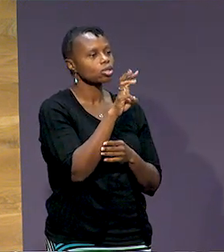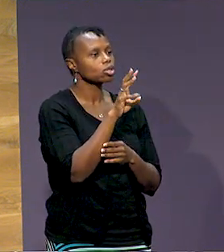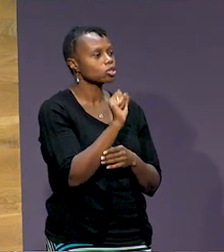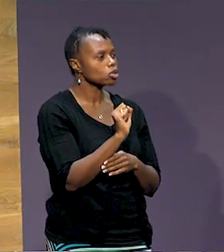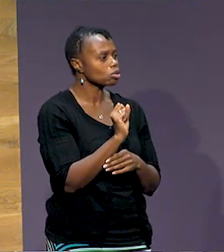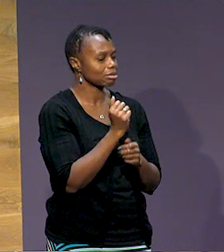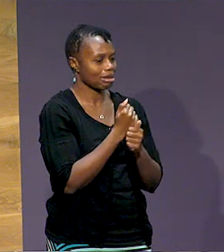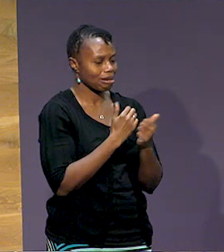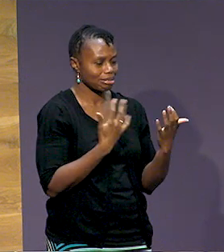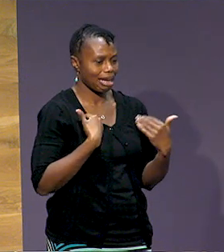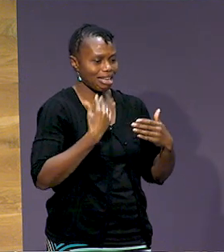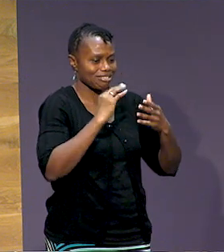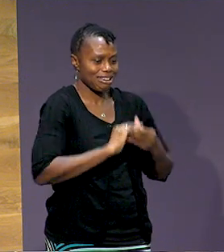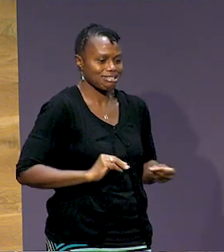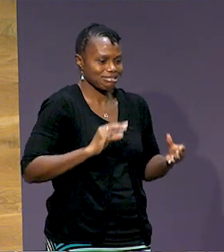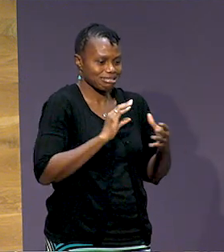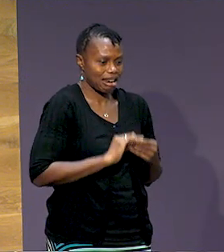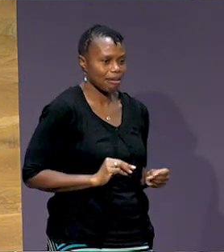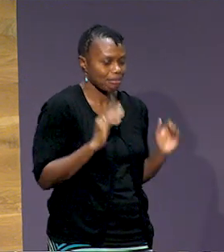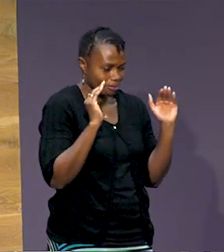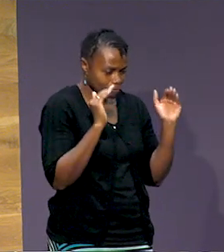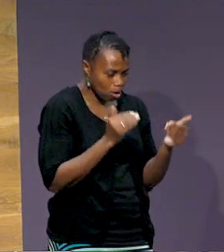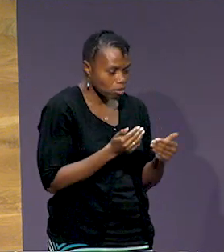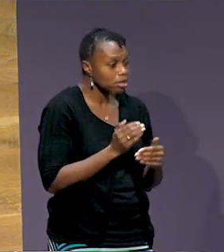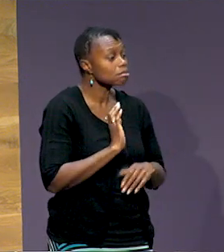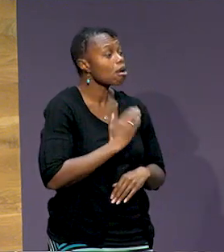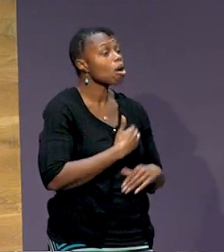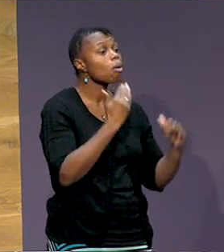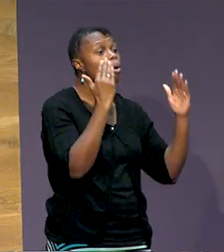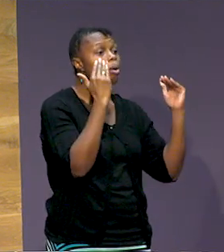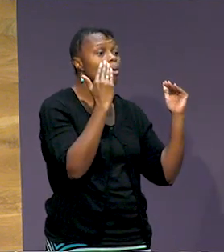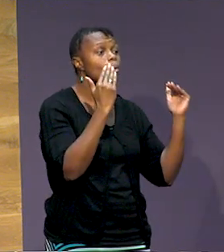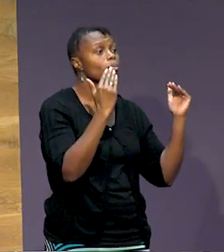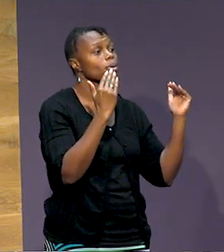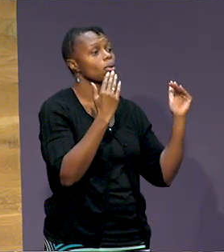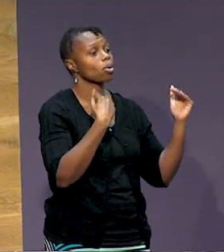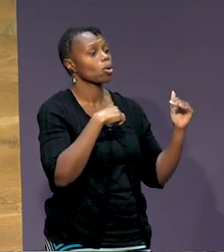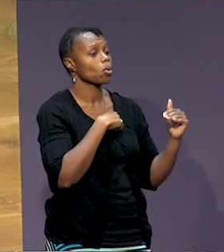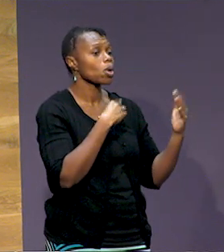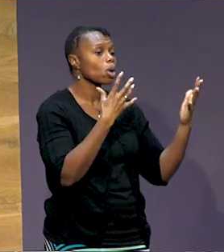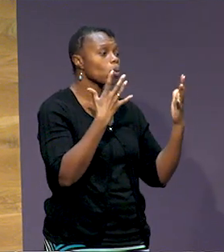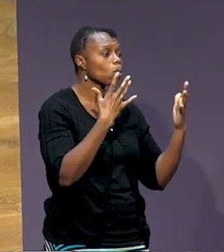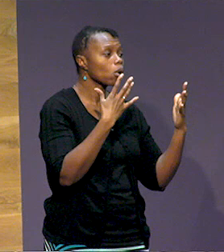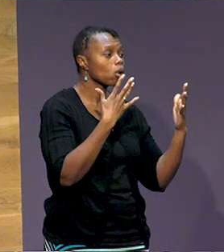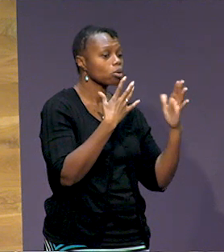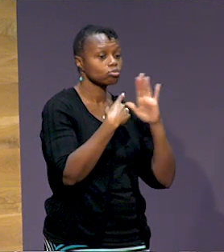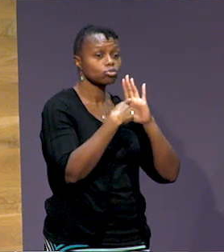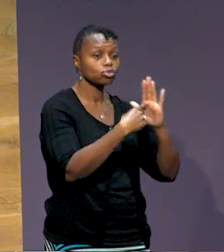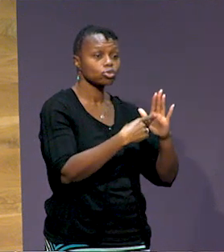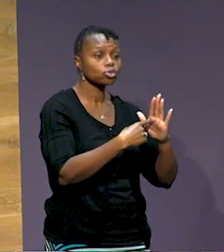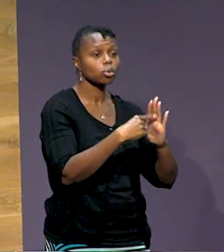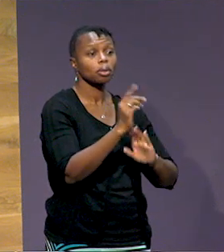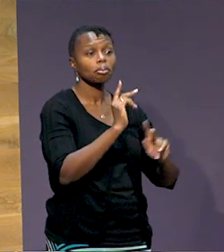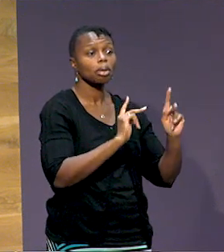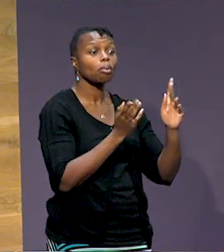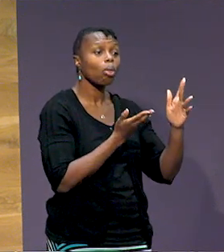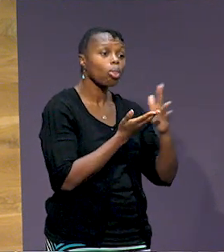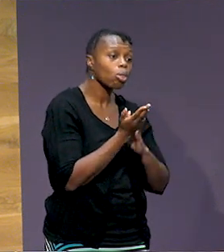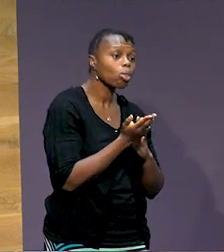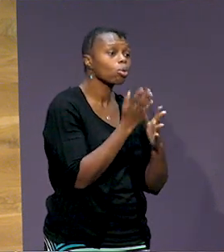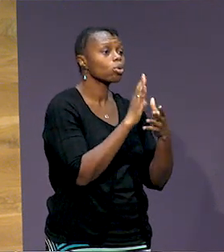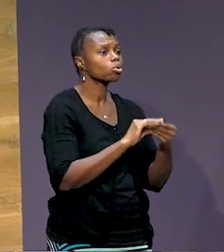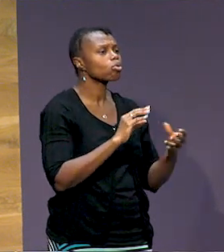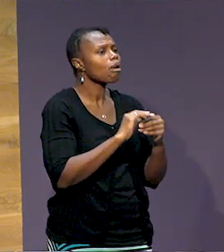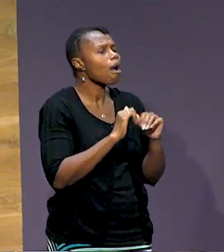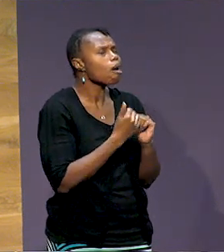narrative focus. Our hope is that we would we would show people through a story how to think deeper about